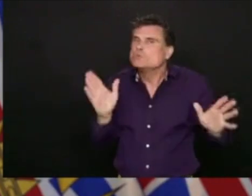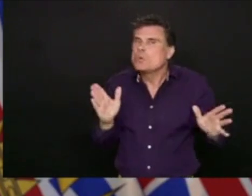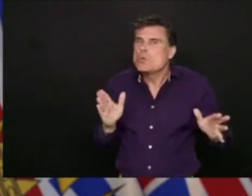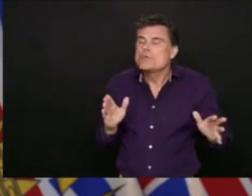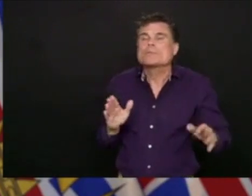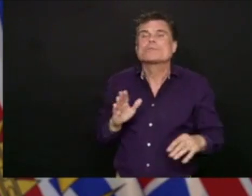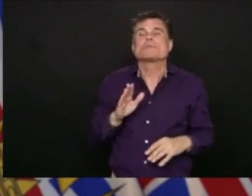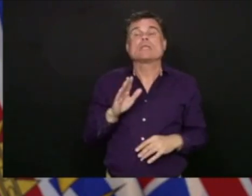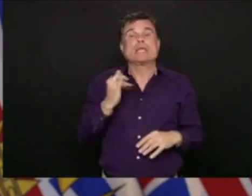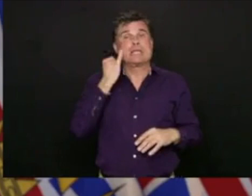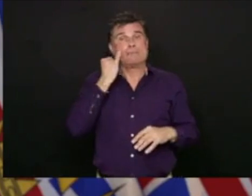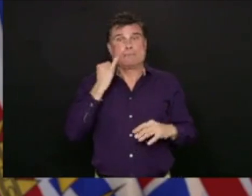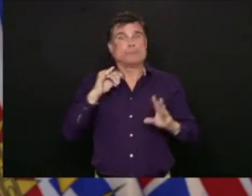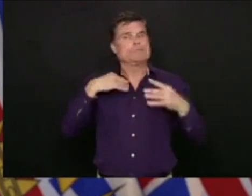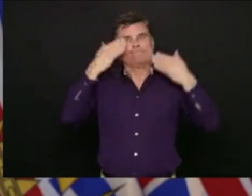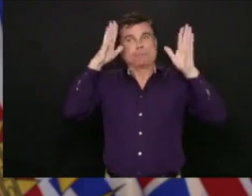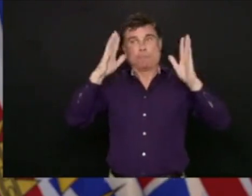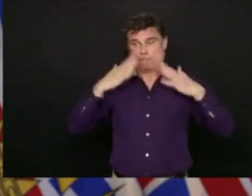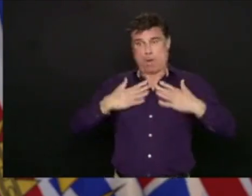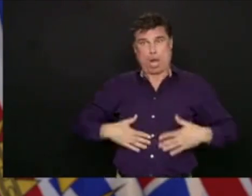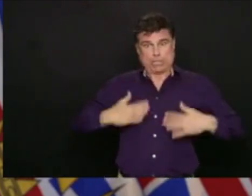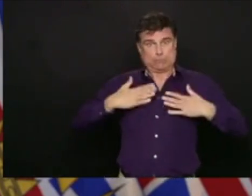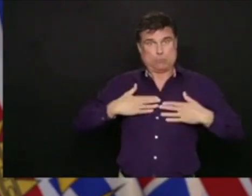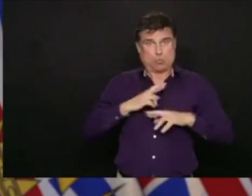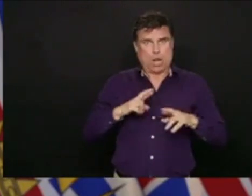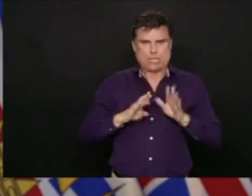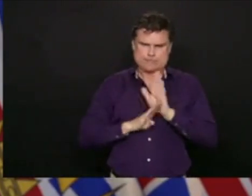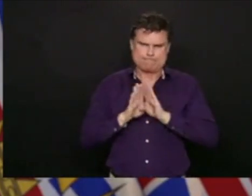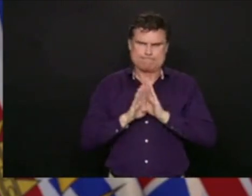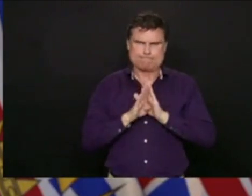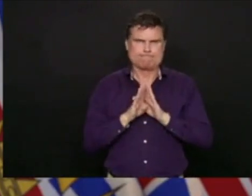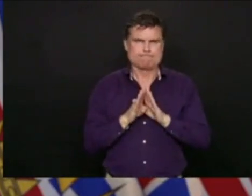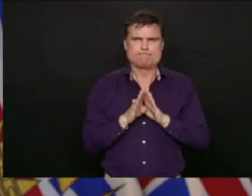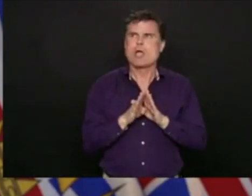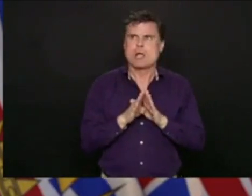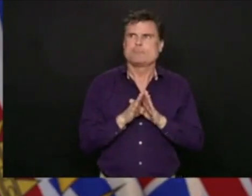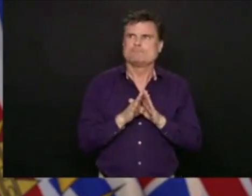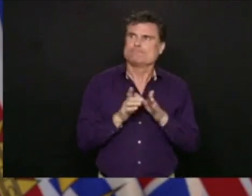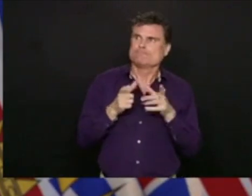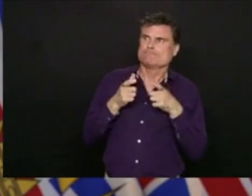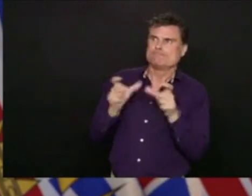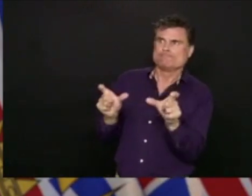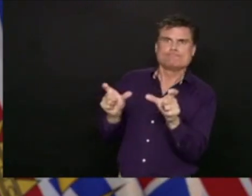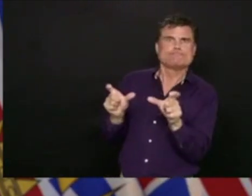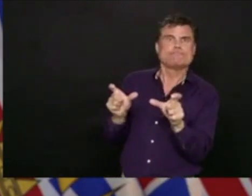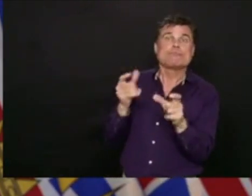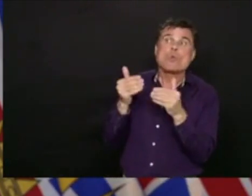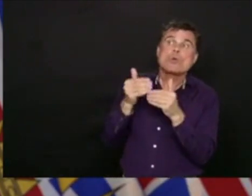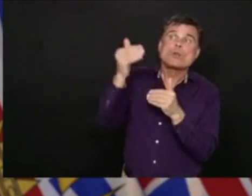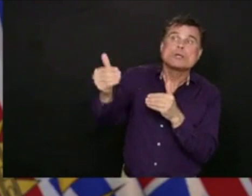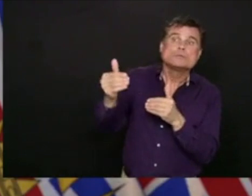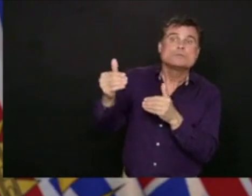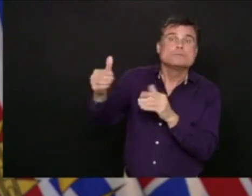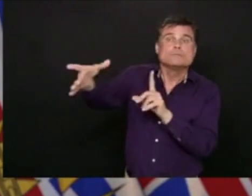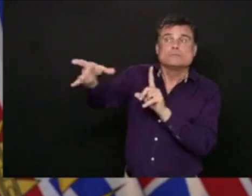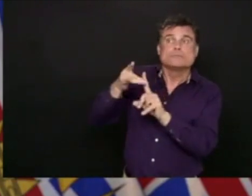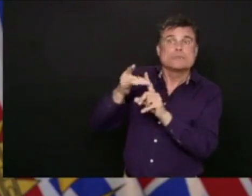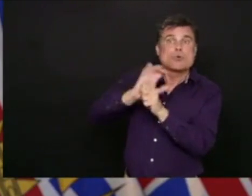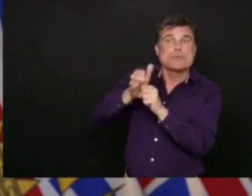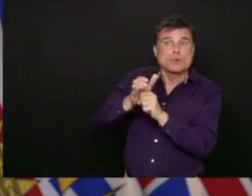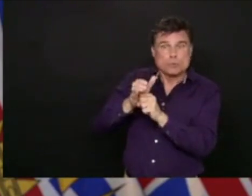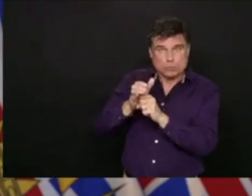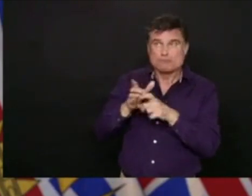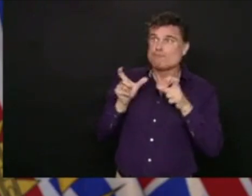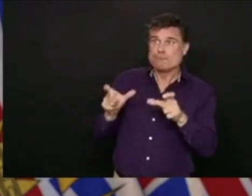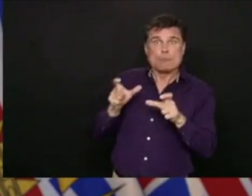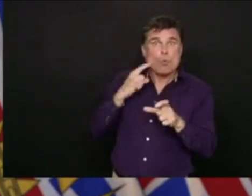virus itself can change quite a bit, and therefore your immunity isn't specific enough the next season, and that's why we need to have